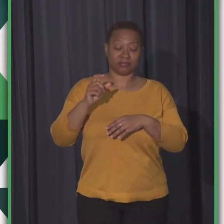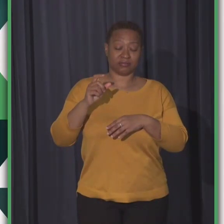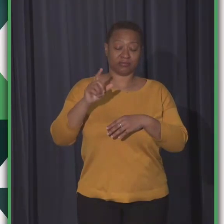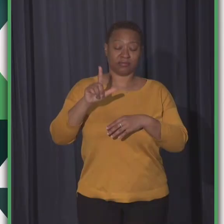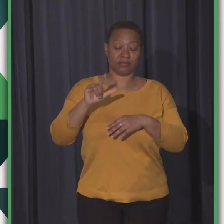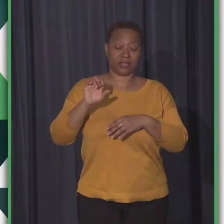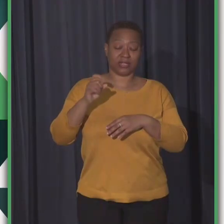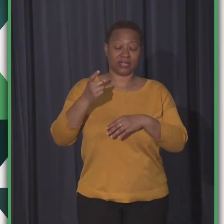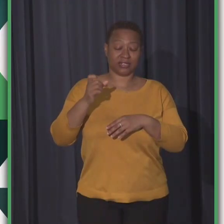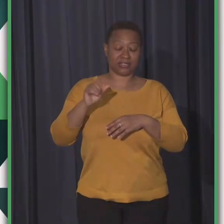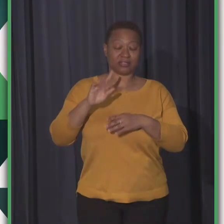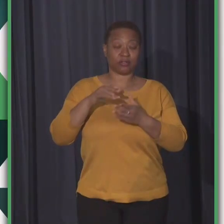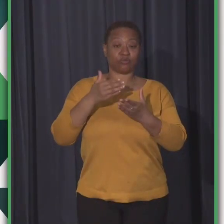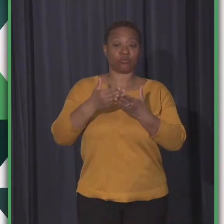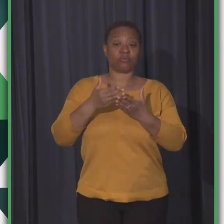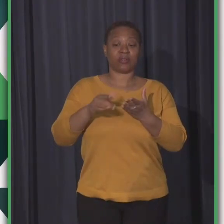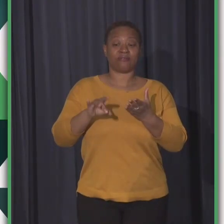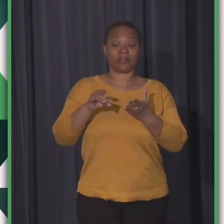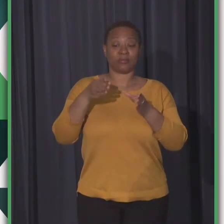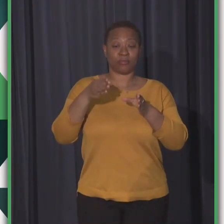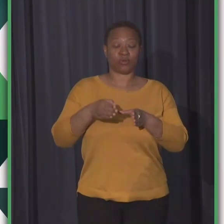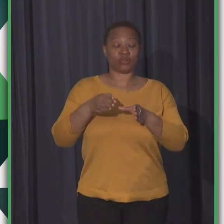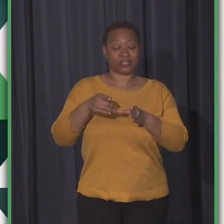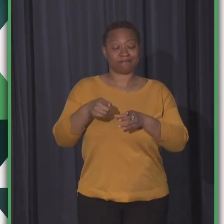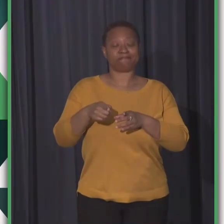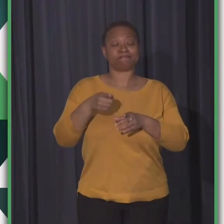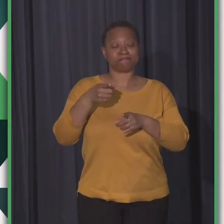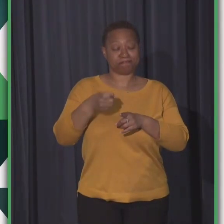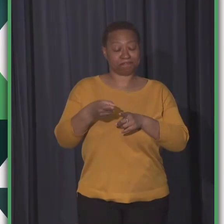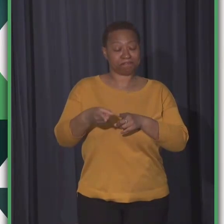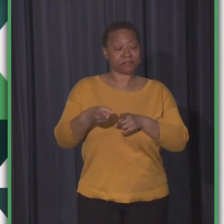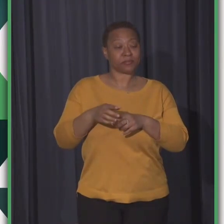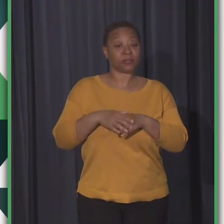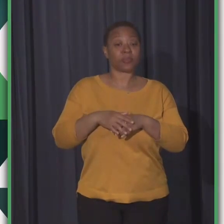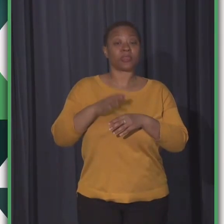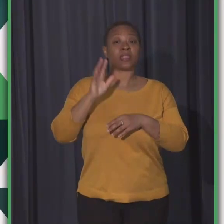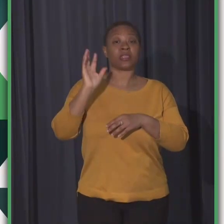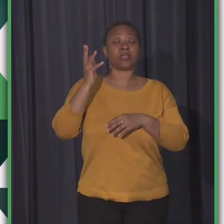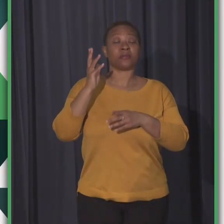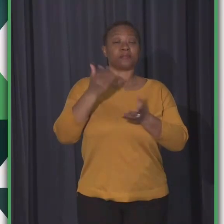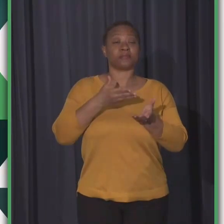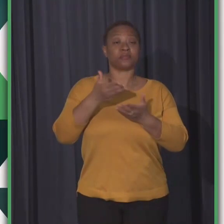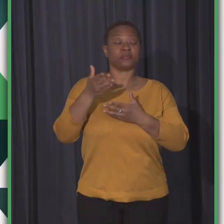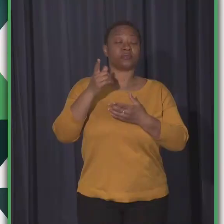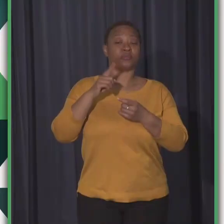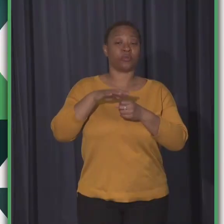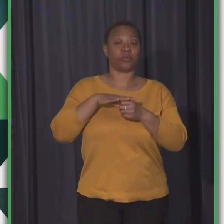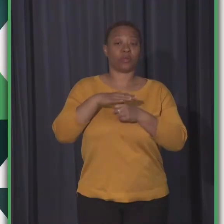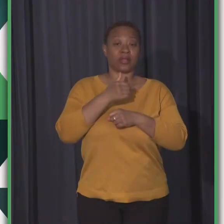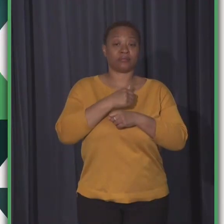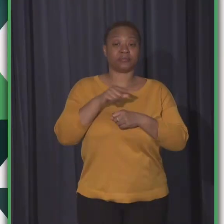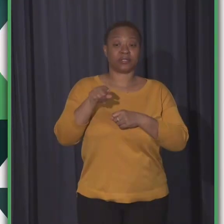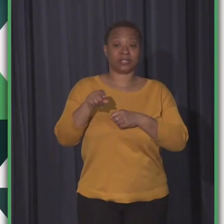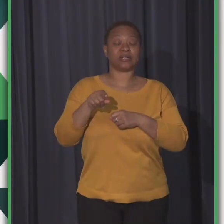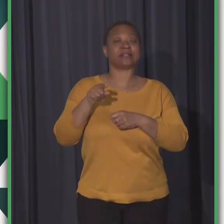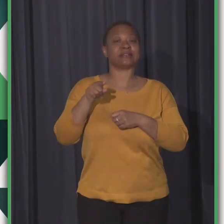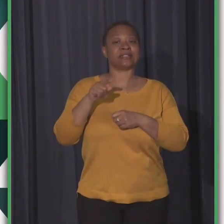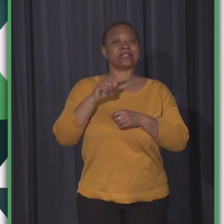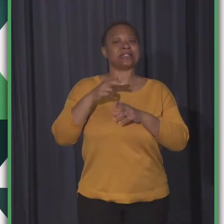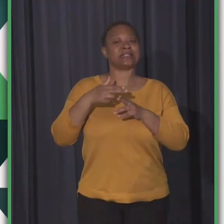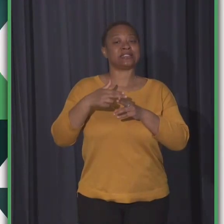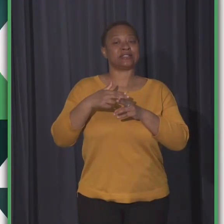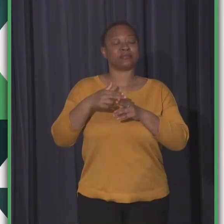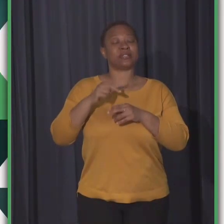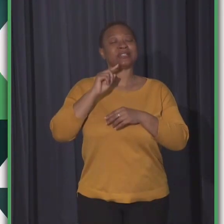on scene and observed the victim lying on the ground suffering from a gunshot wound. Medics transported the victim to a local hospital where the victim was listed in